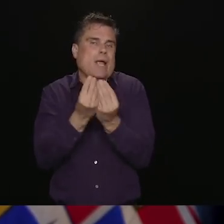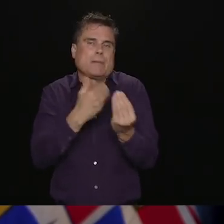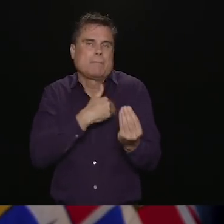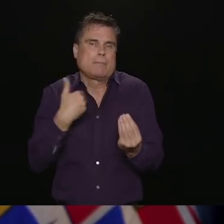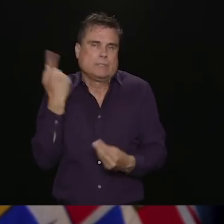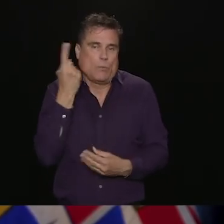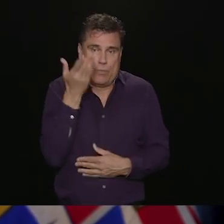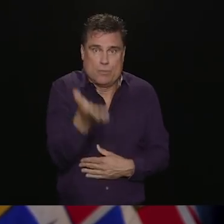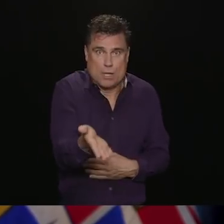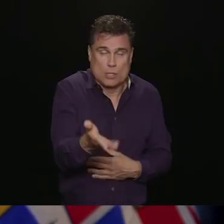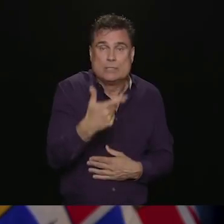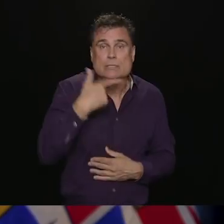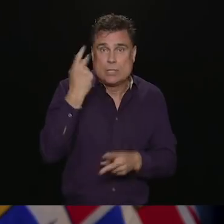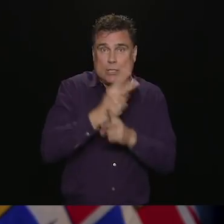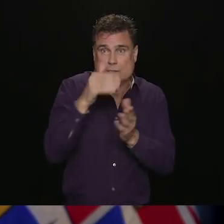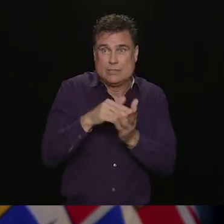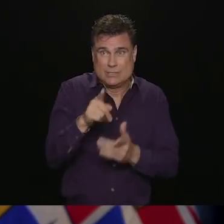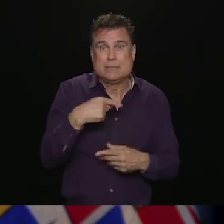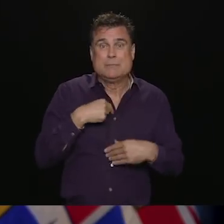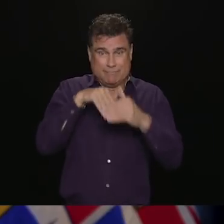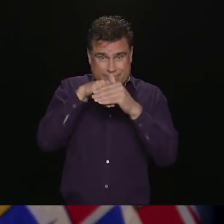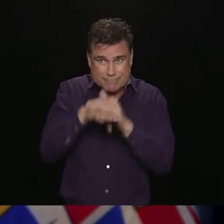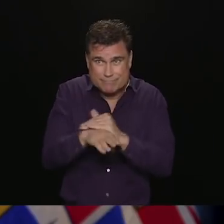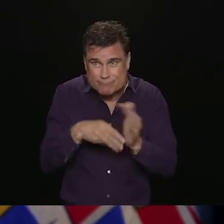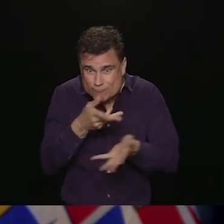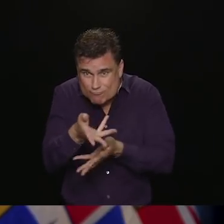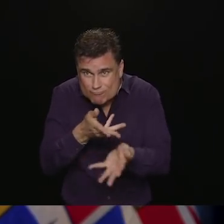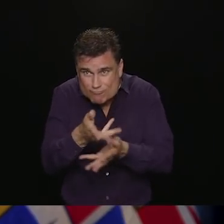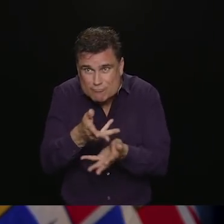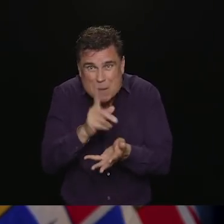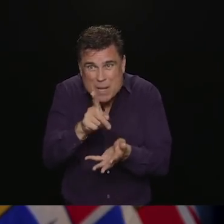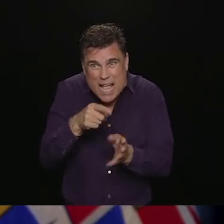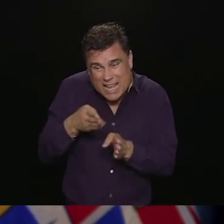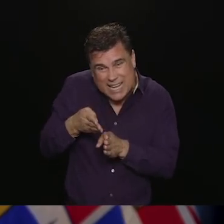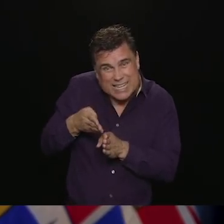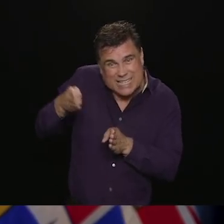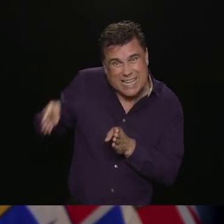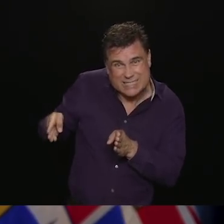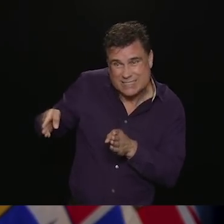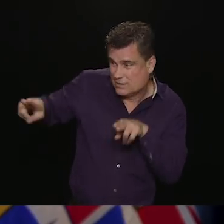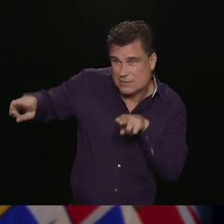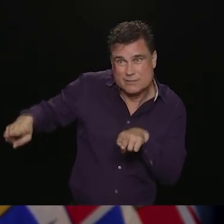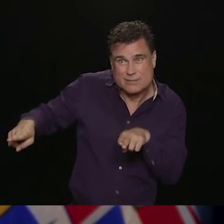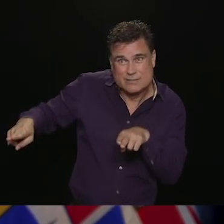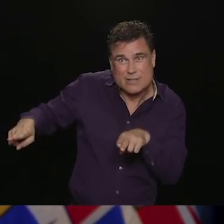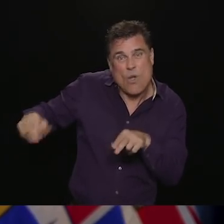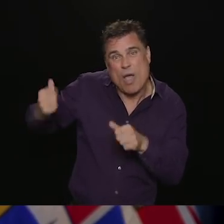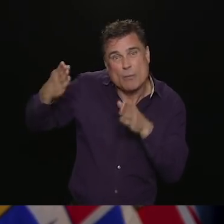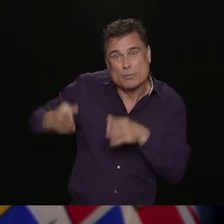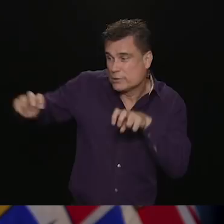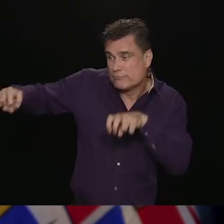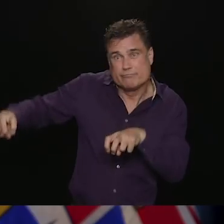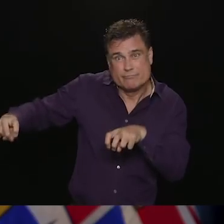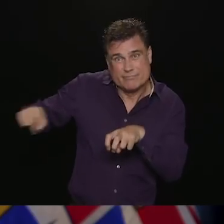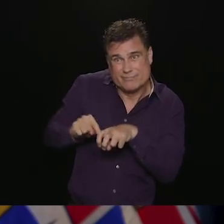people who are coming in and out of the facility. And when you have community transmission, that risk goes up quite a lot for that individual